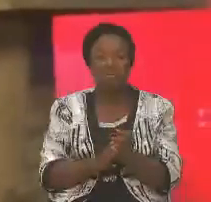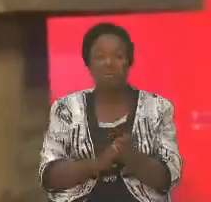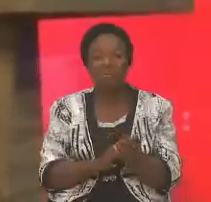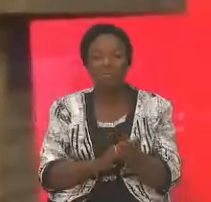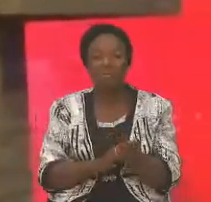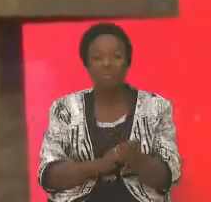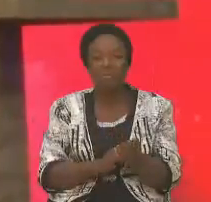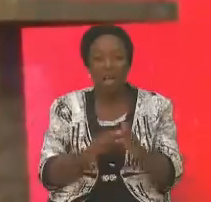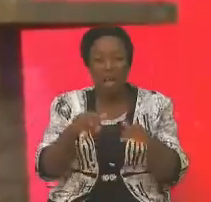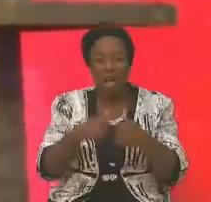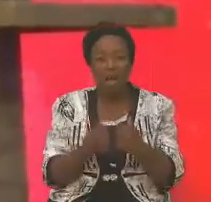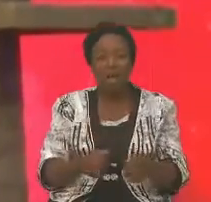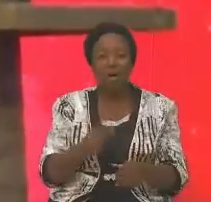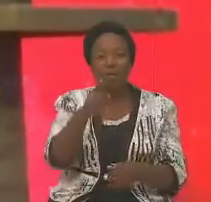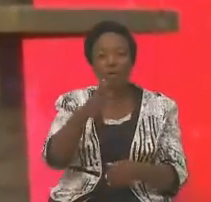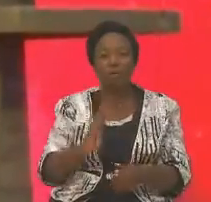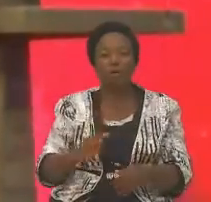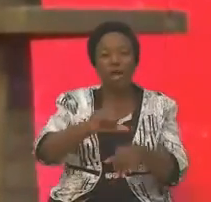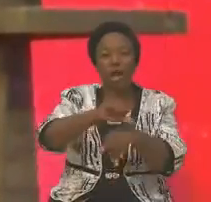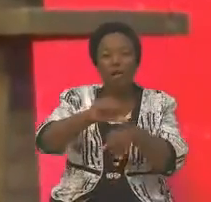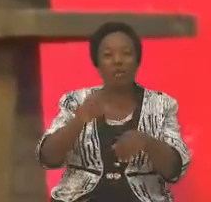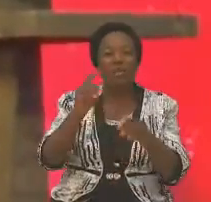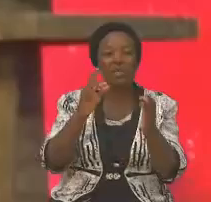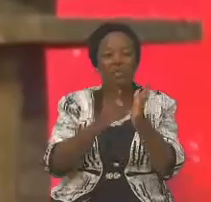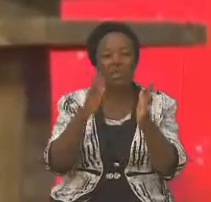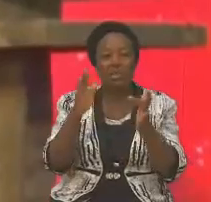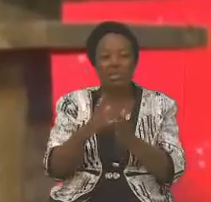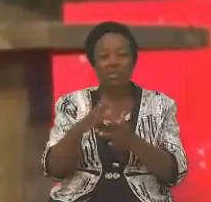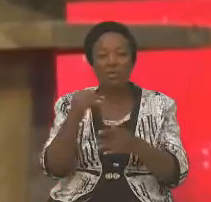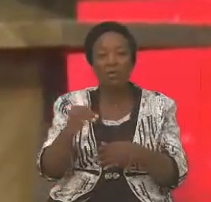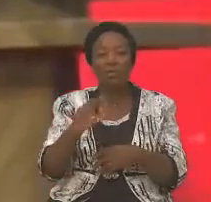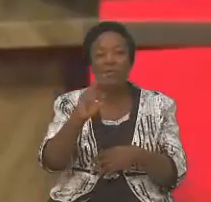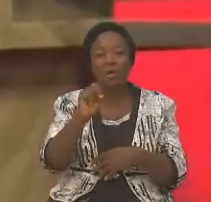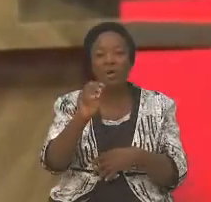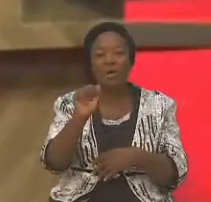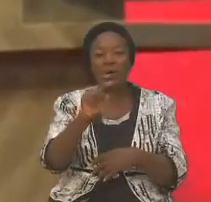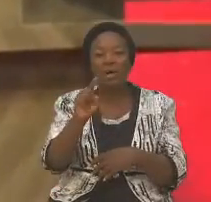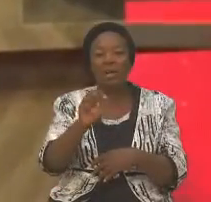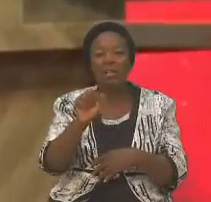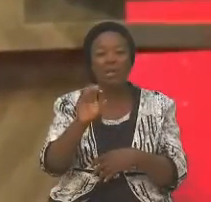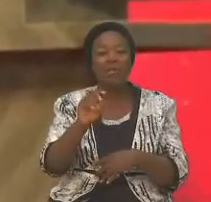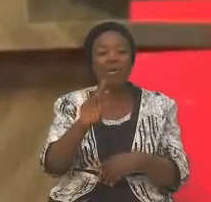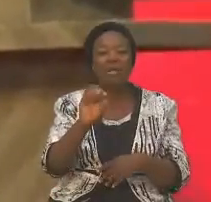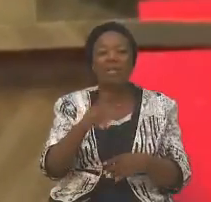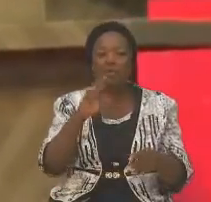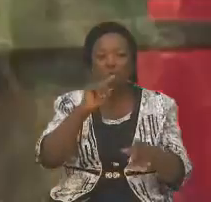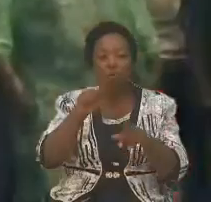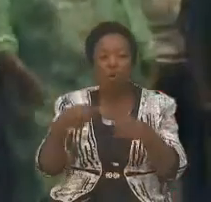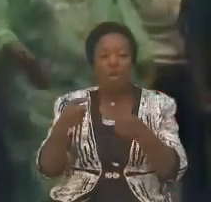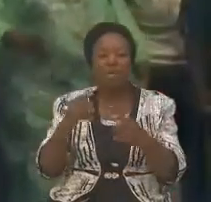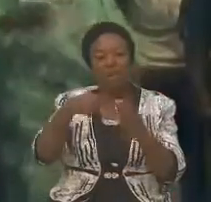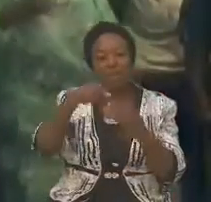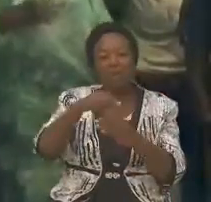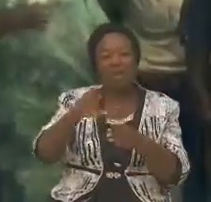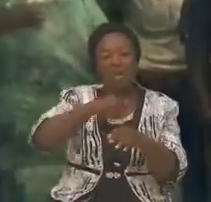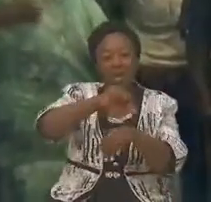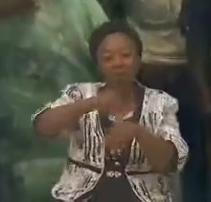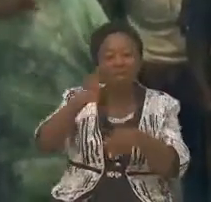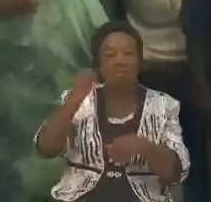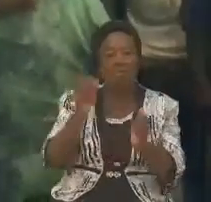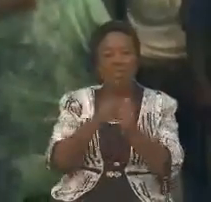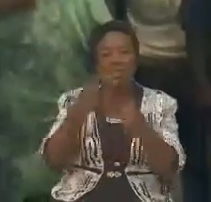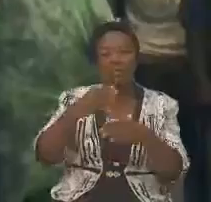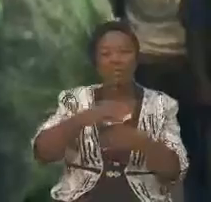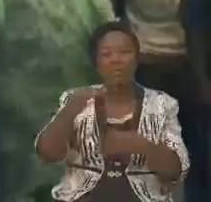God. God does not bring sickness upon anyone. There will be no sickness upon your life. And then